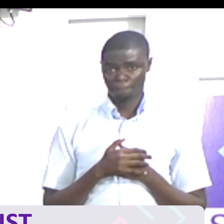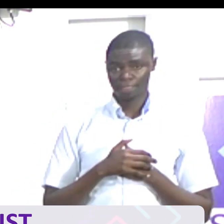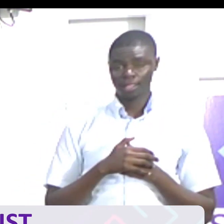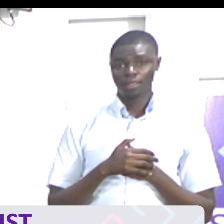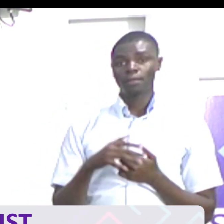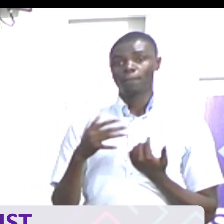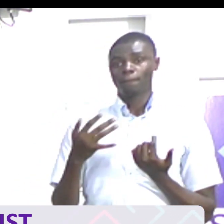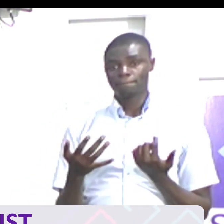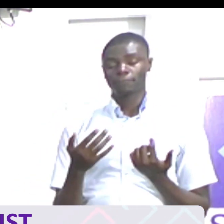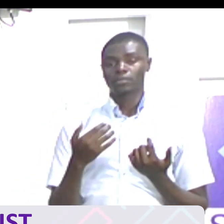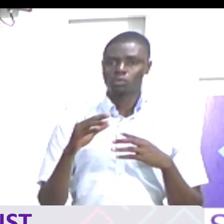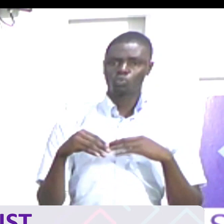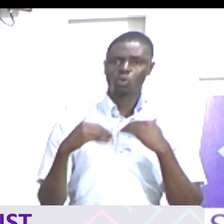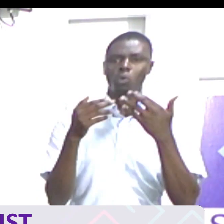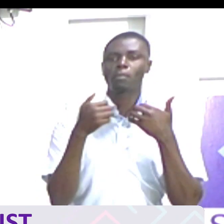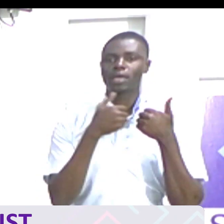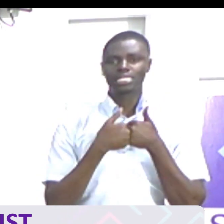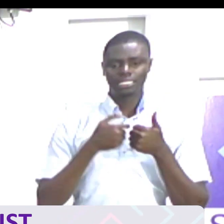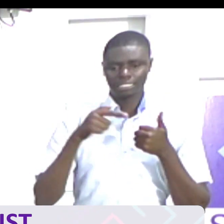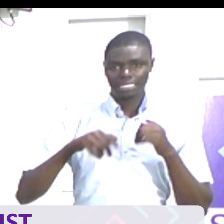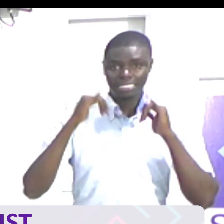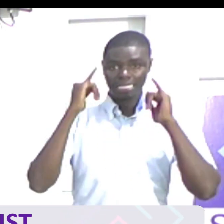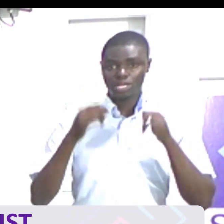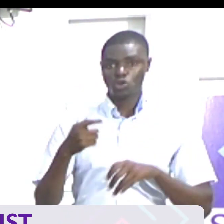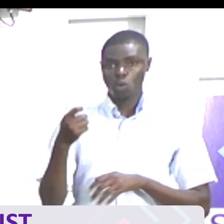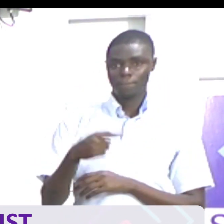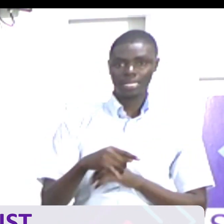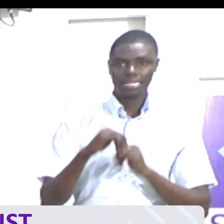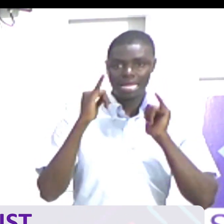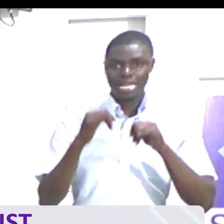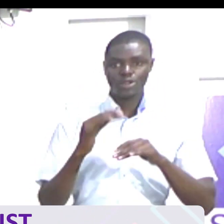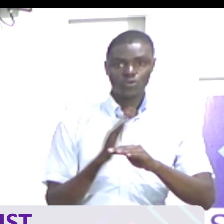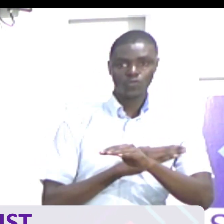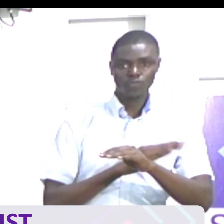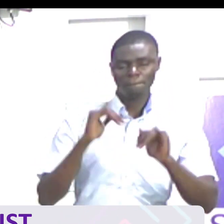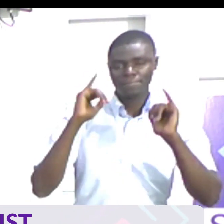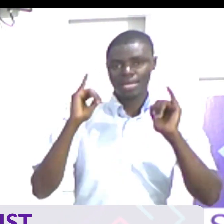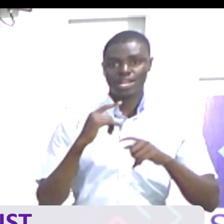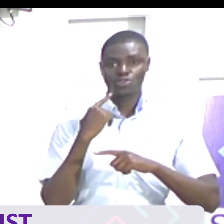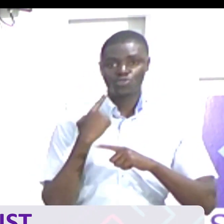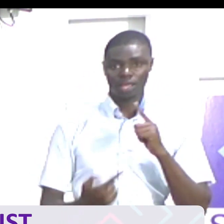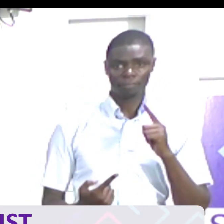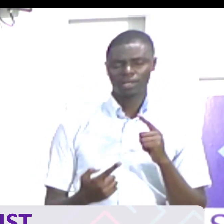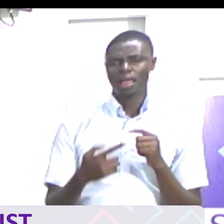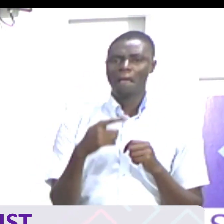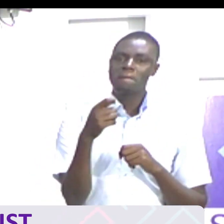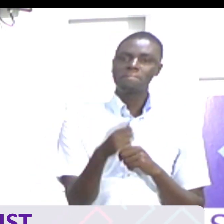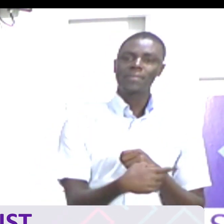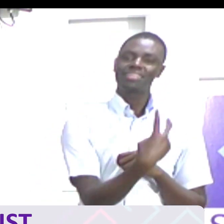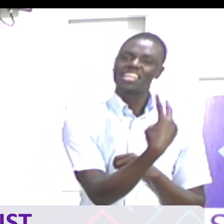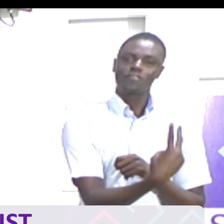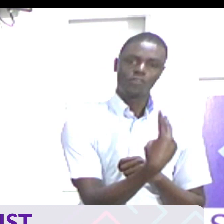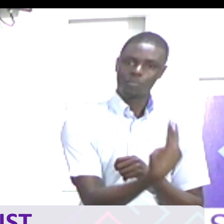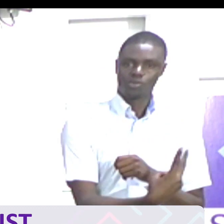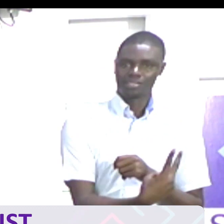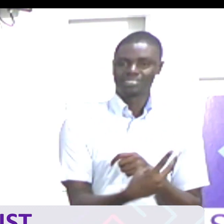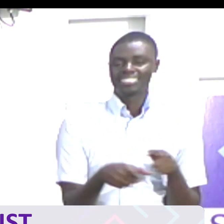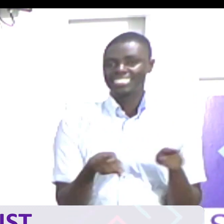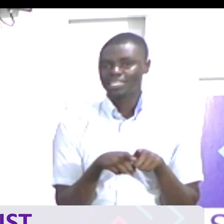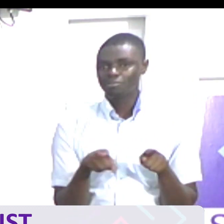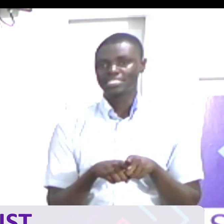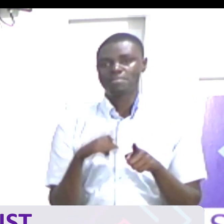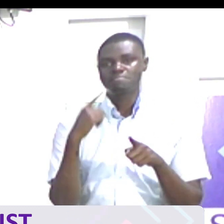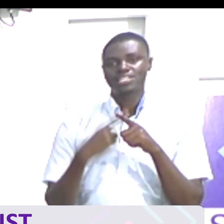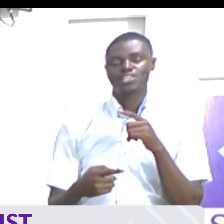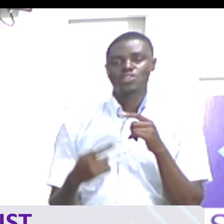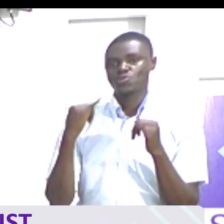24 tunabado ku challenge this new month, new vibe, new year because of the about mwezi ya pili. Bado wewe. Bado tuko changa. But then